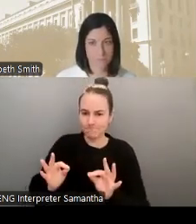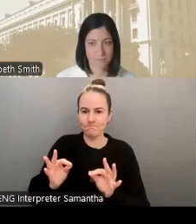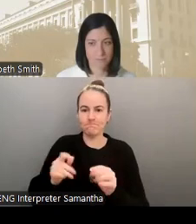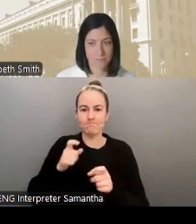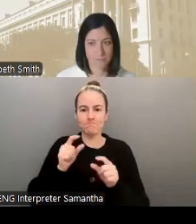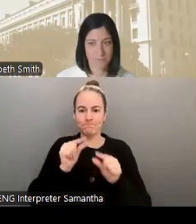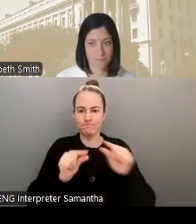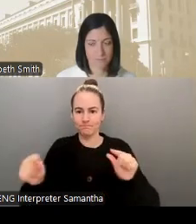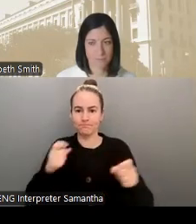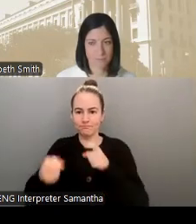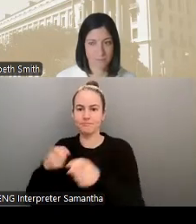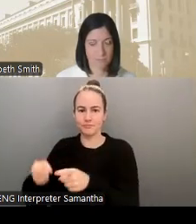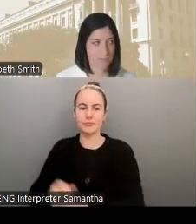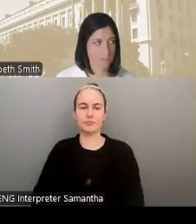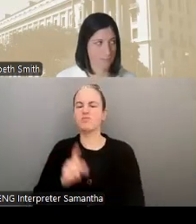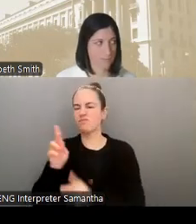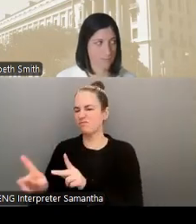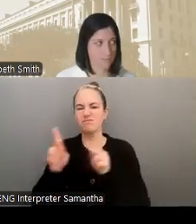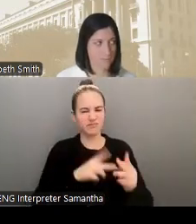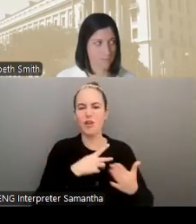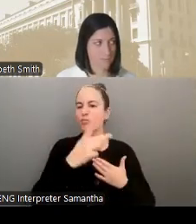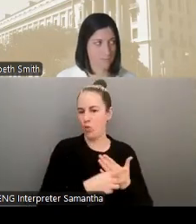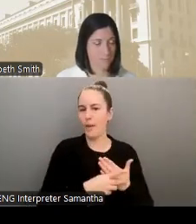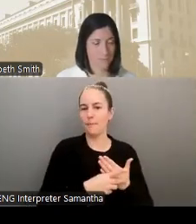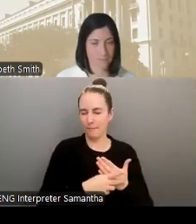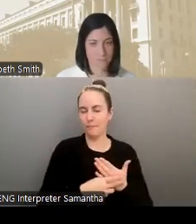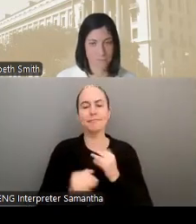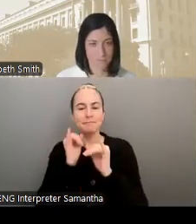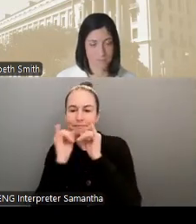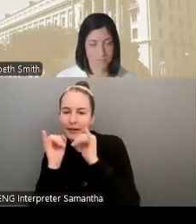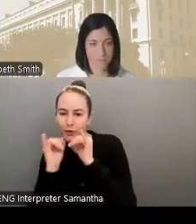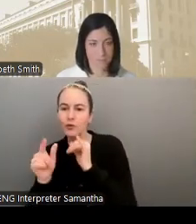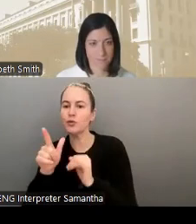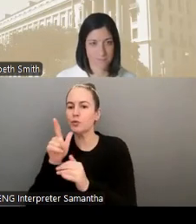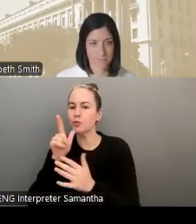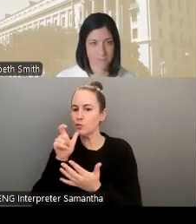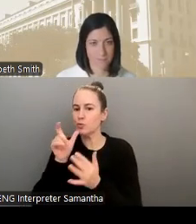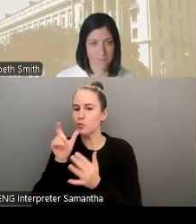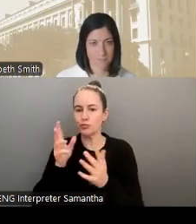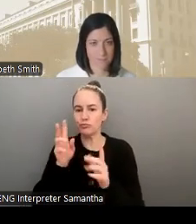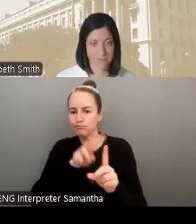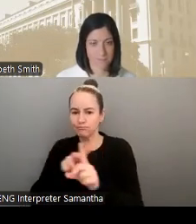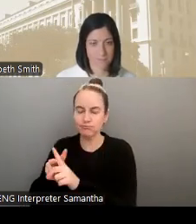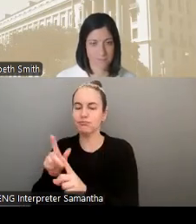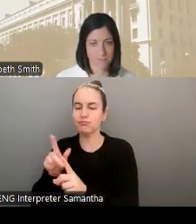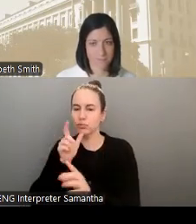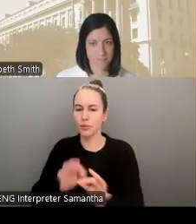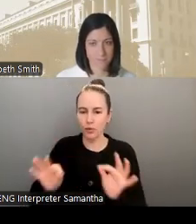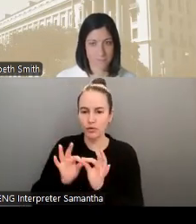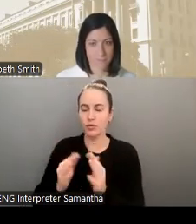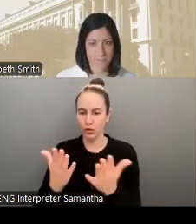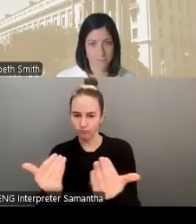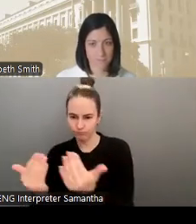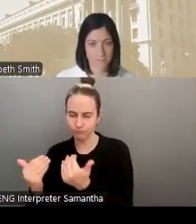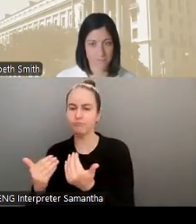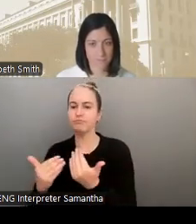to the programmatic side, we are going to interview relevant officials. We are going to ask them to walk us through financial